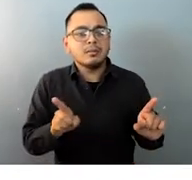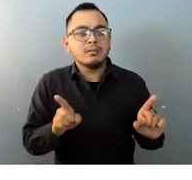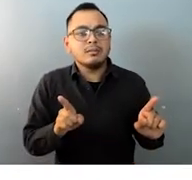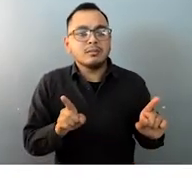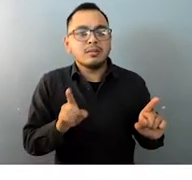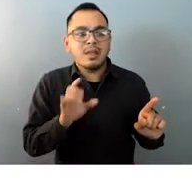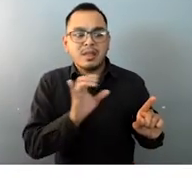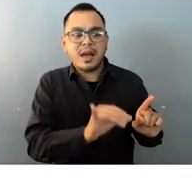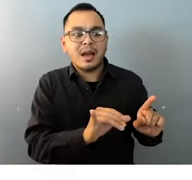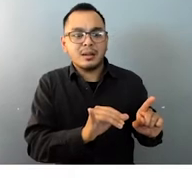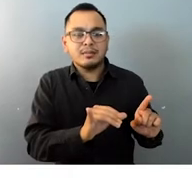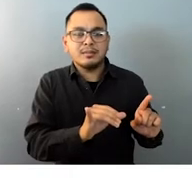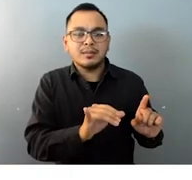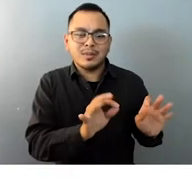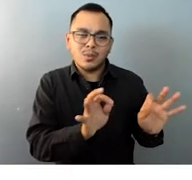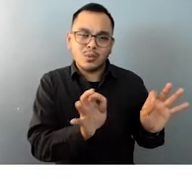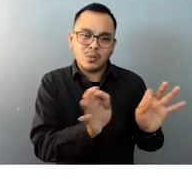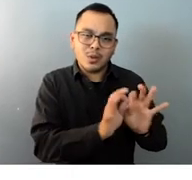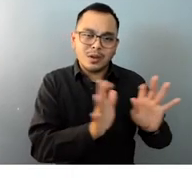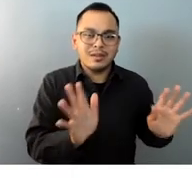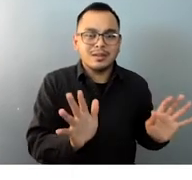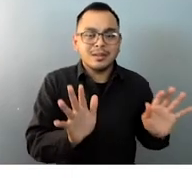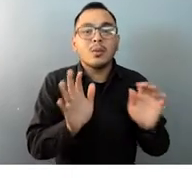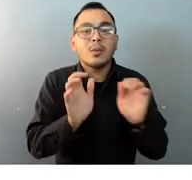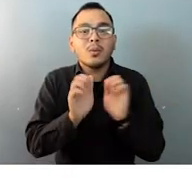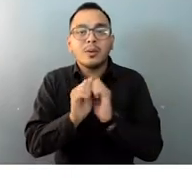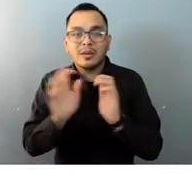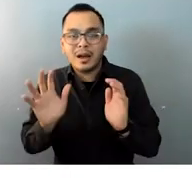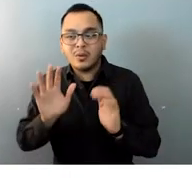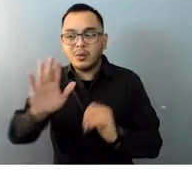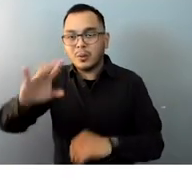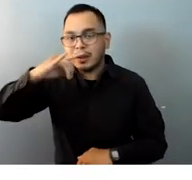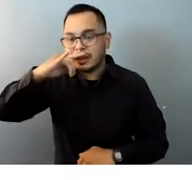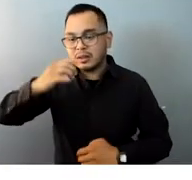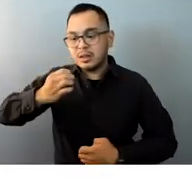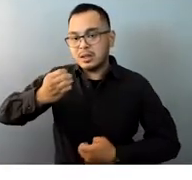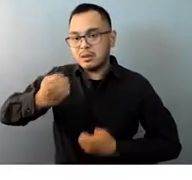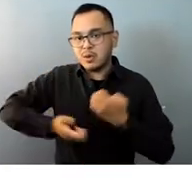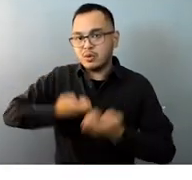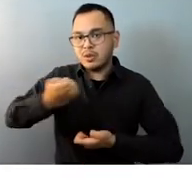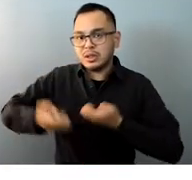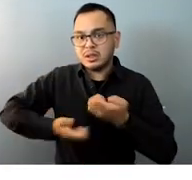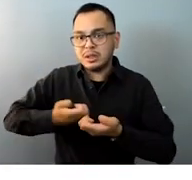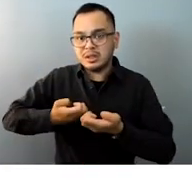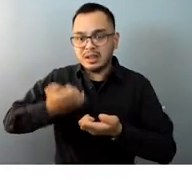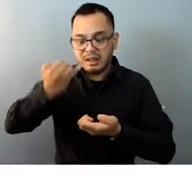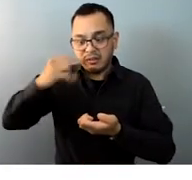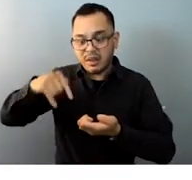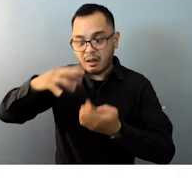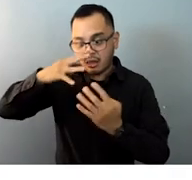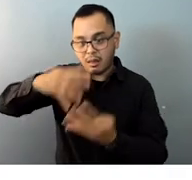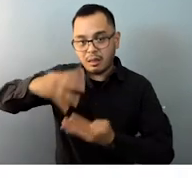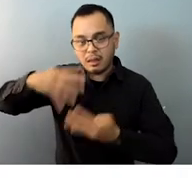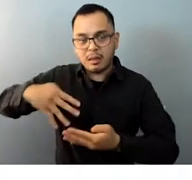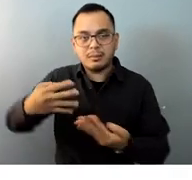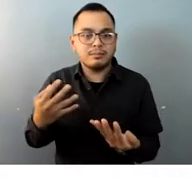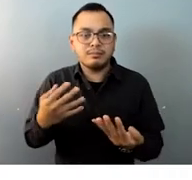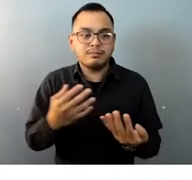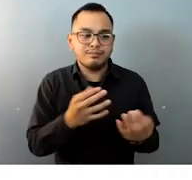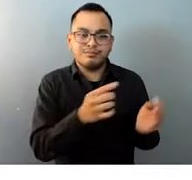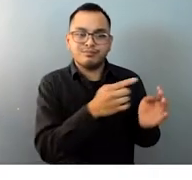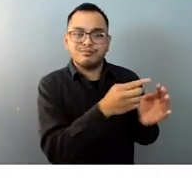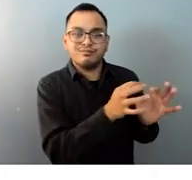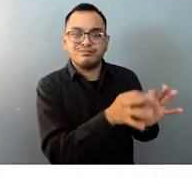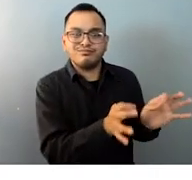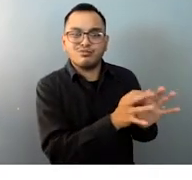things. But that doesn't mean anything if your child's emotional well-being is